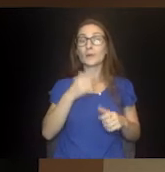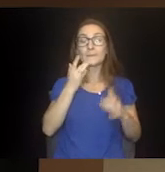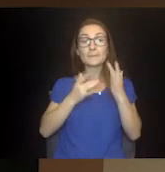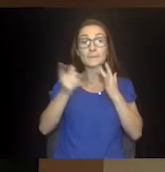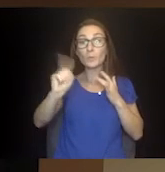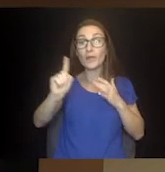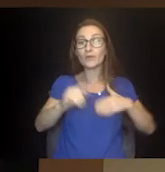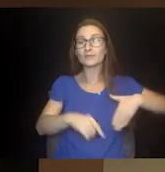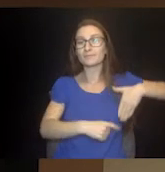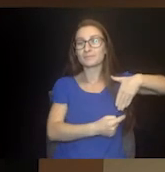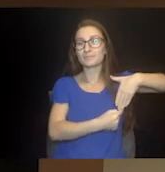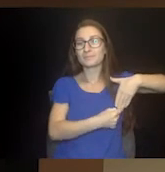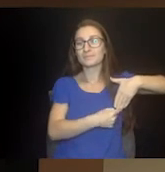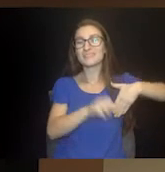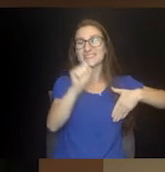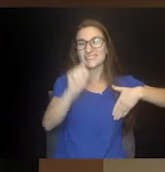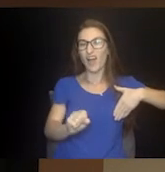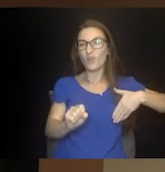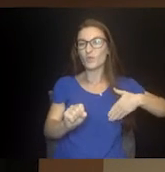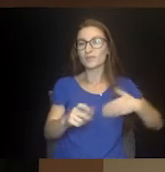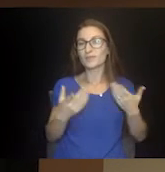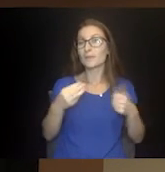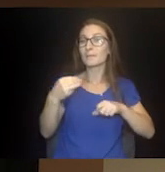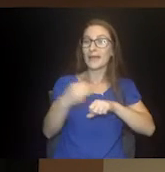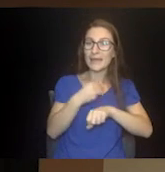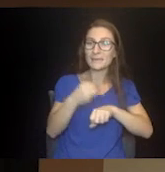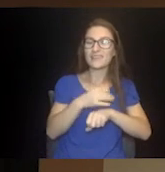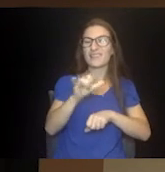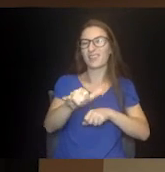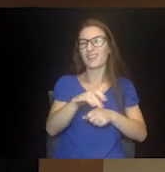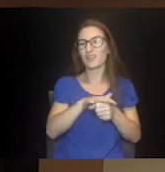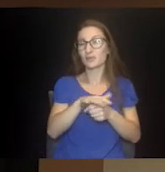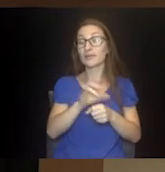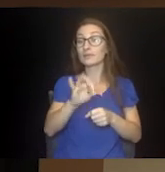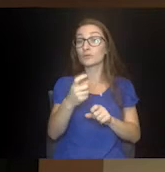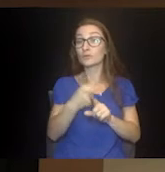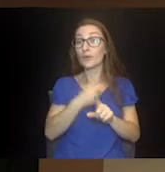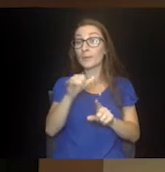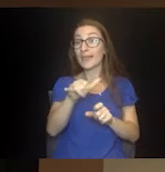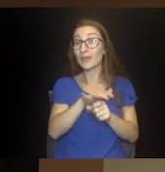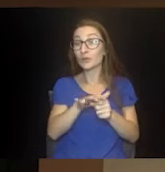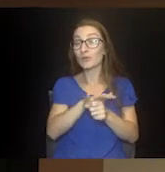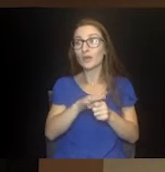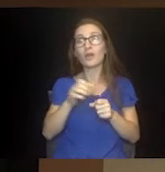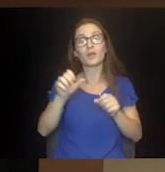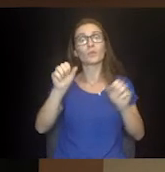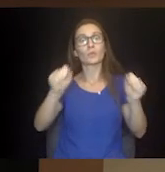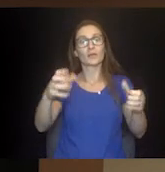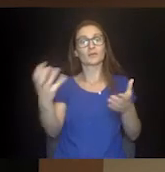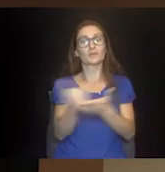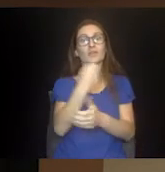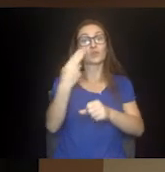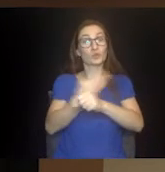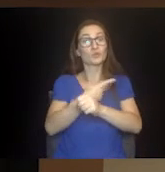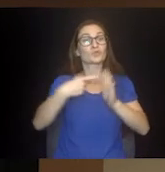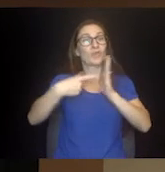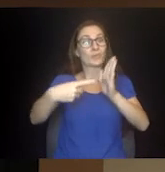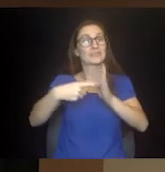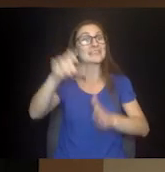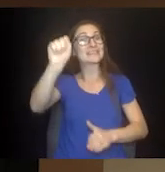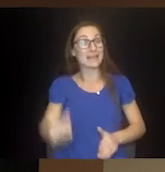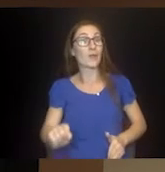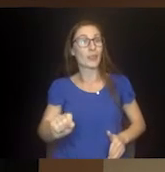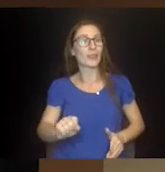What we're actually lacking is kind of south of Orlando, Miami, that area. So if anybody's from down that way and is interested, we could use